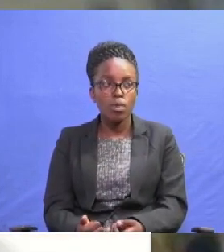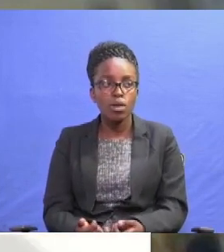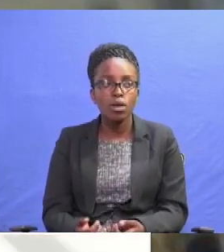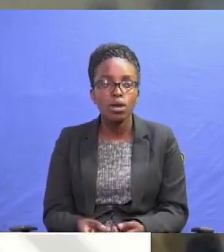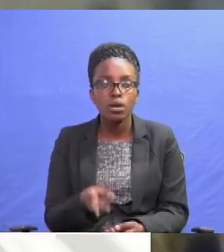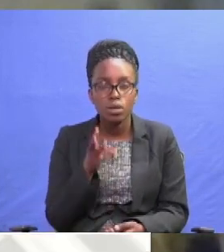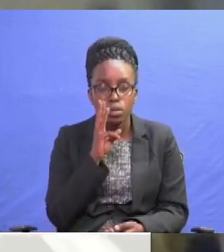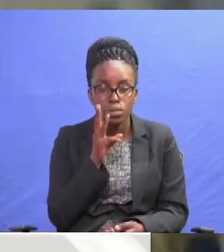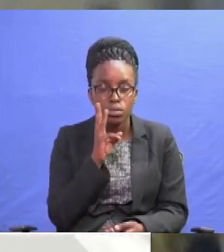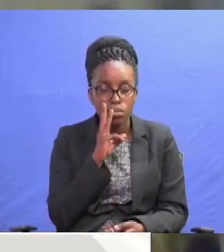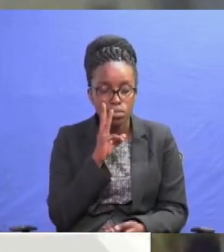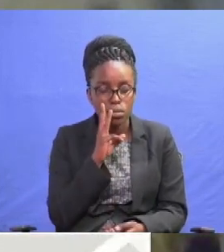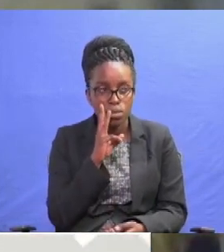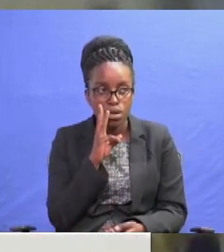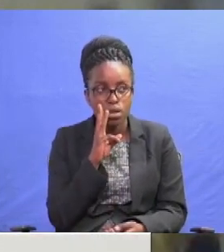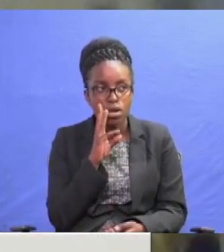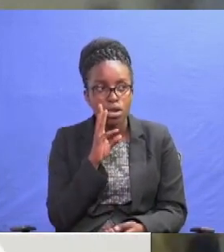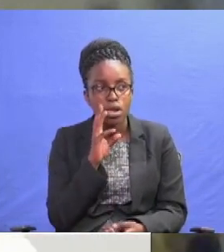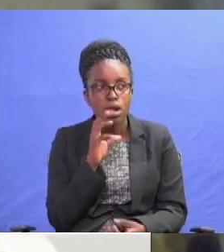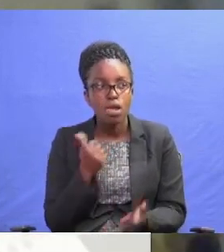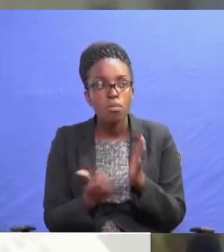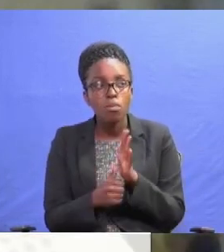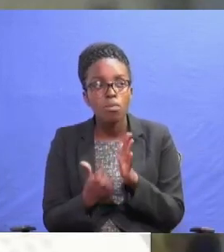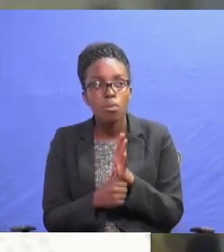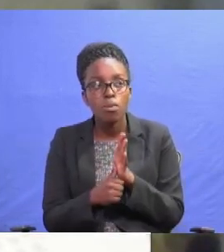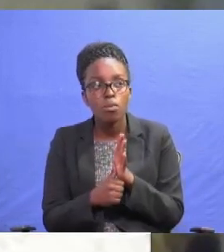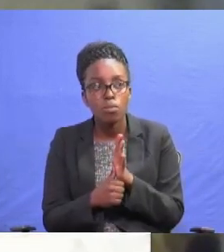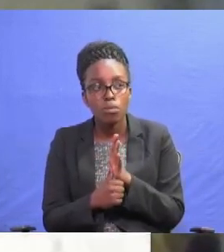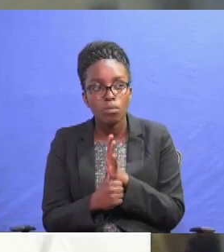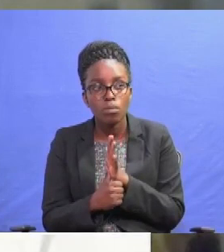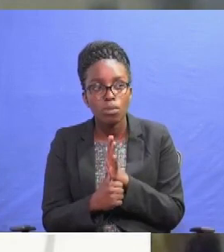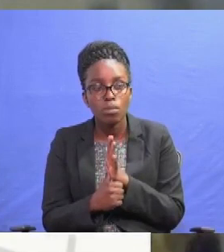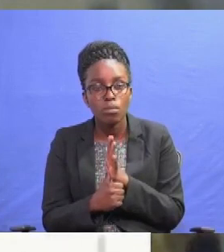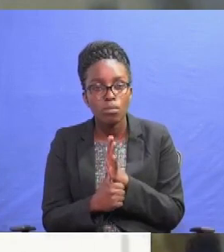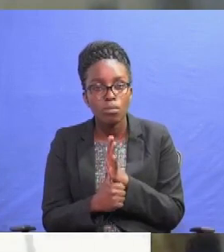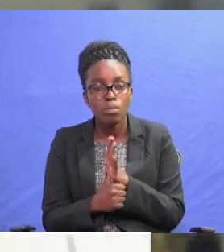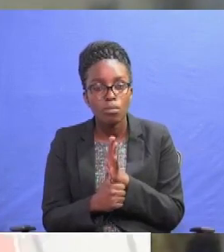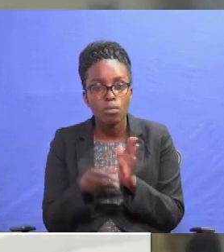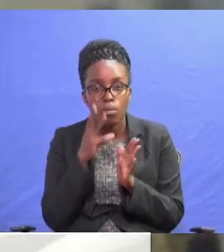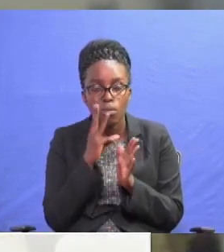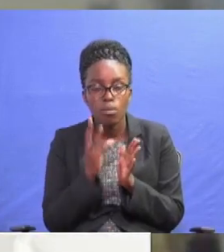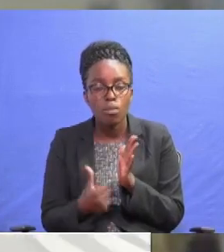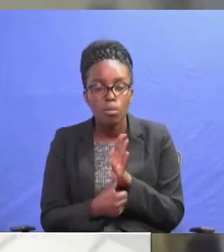water, remember there are many other risks. So today we are just talking about water. In regard to water,